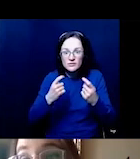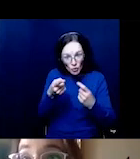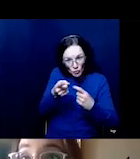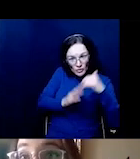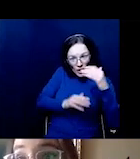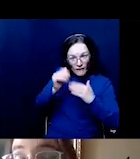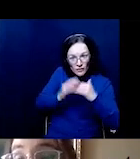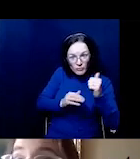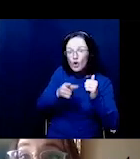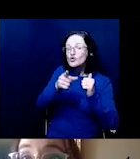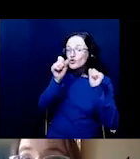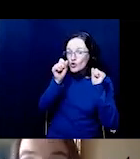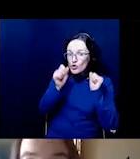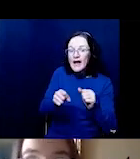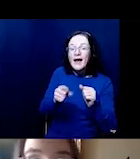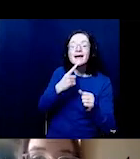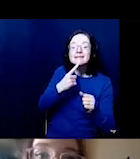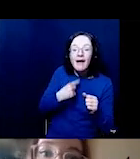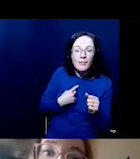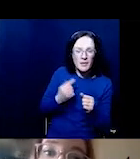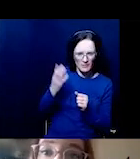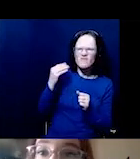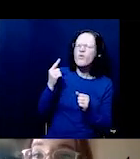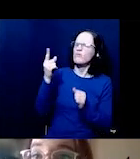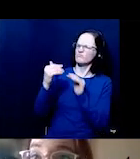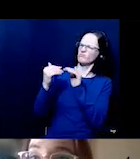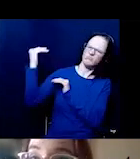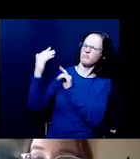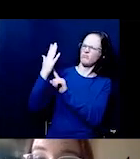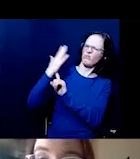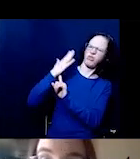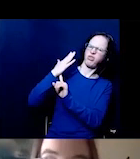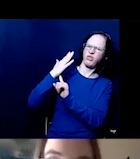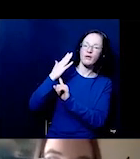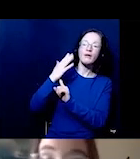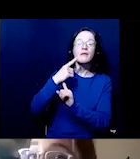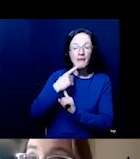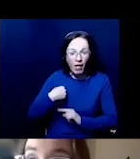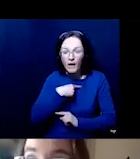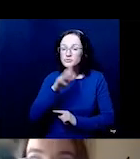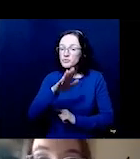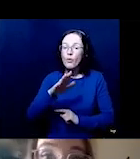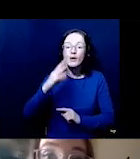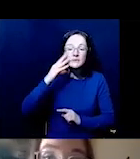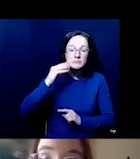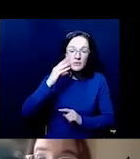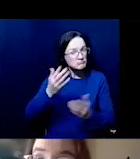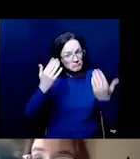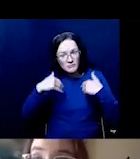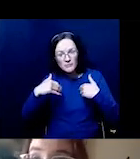when you lived ableism in school or in universities. So when you go towards the bottom of your screen, there